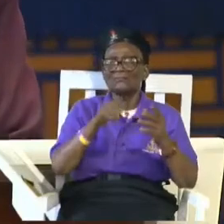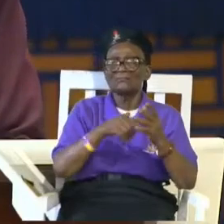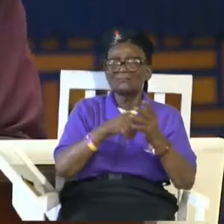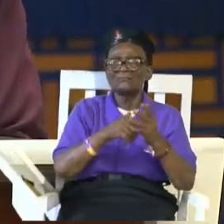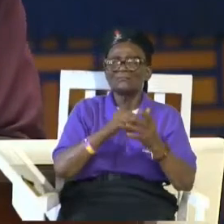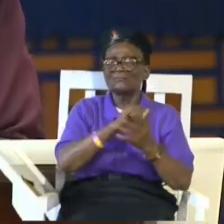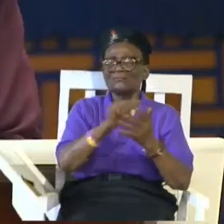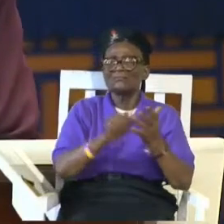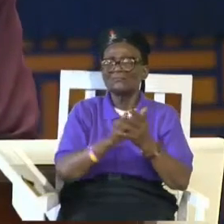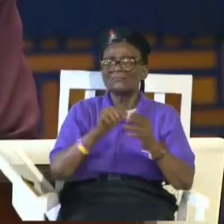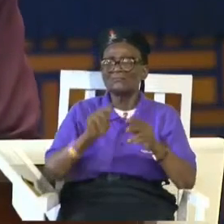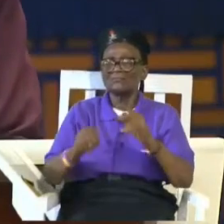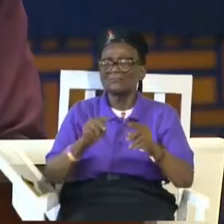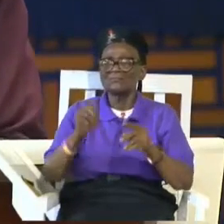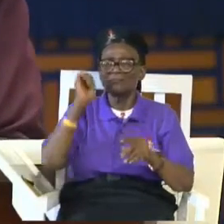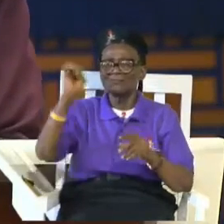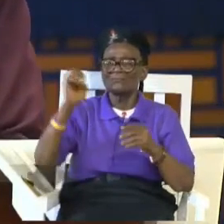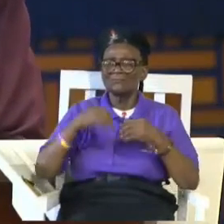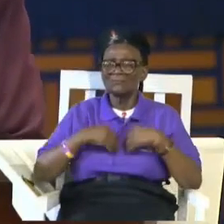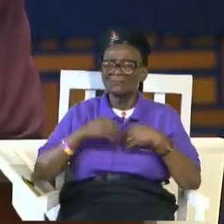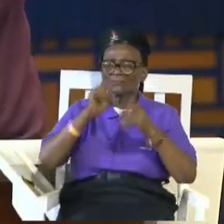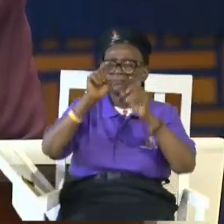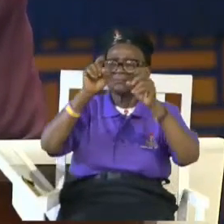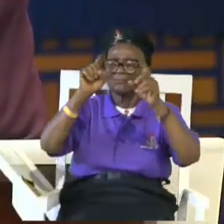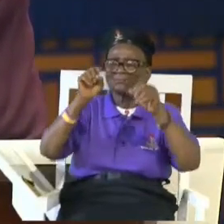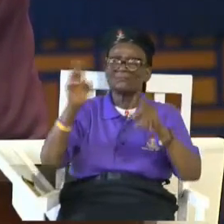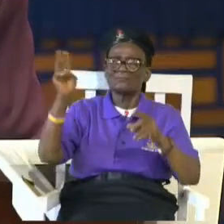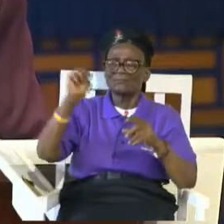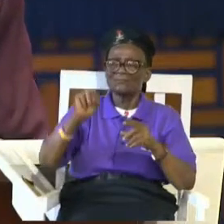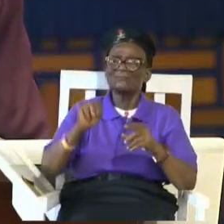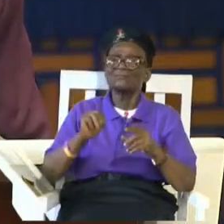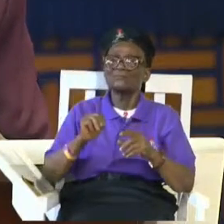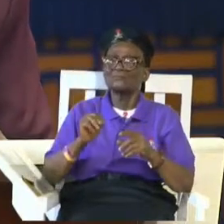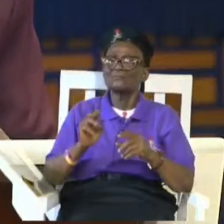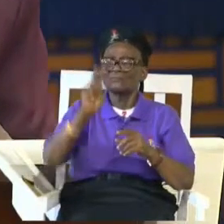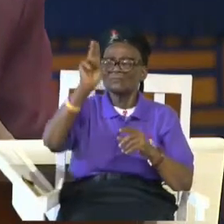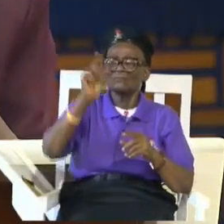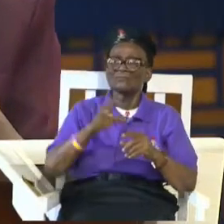people. He has examined them up and down.